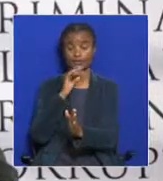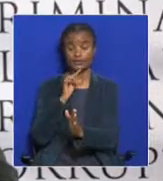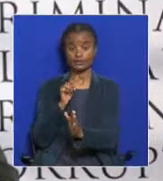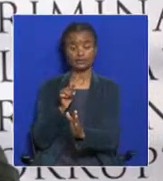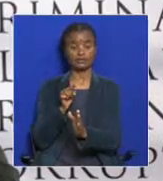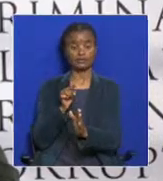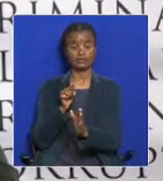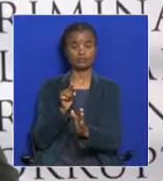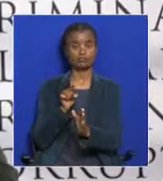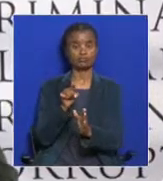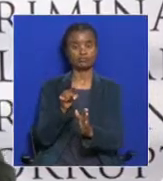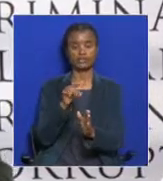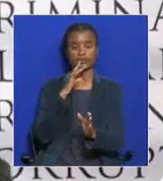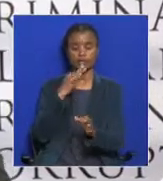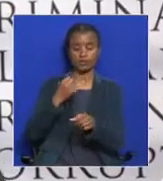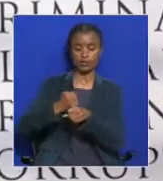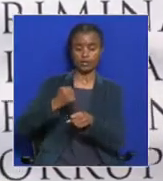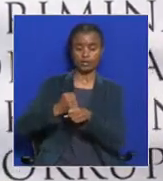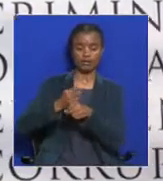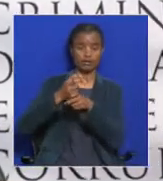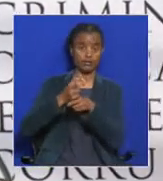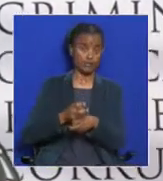Is it safe to assume